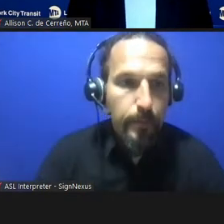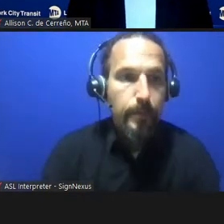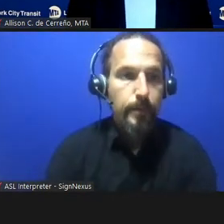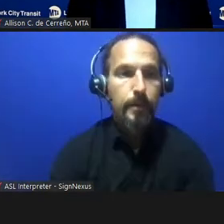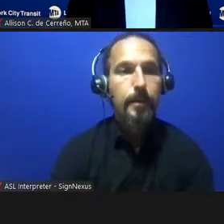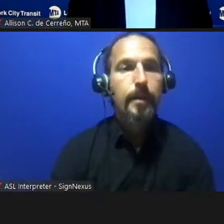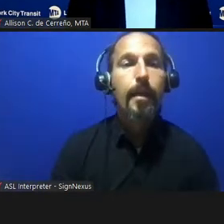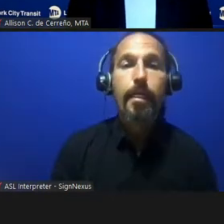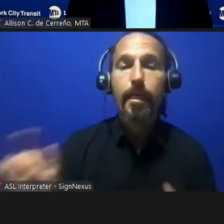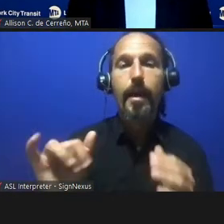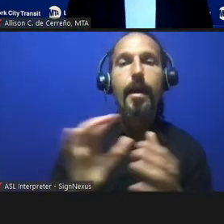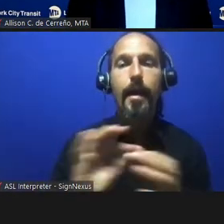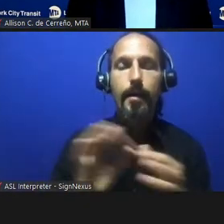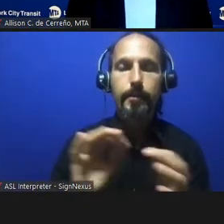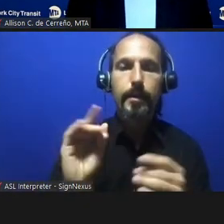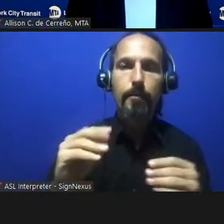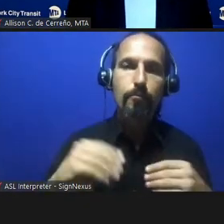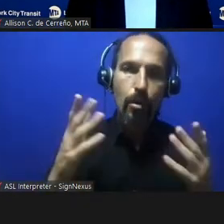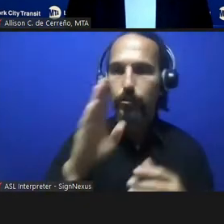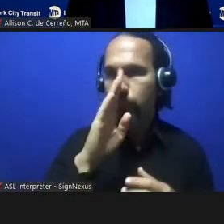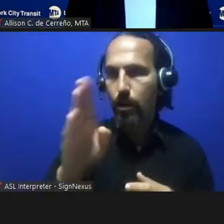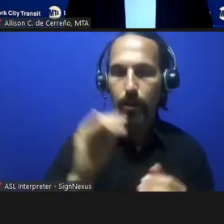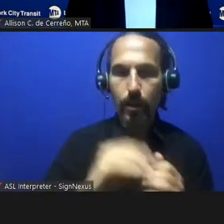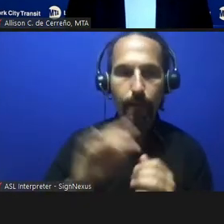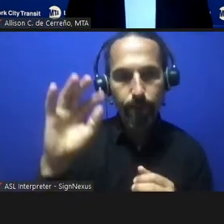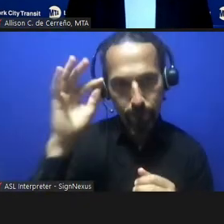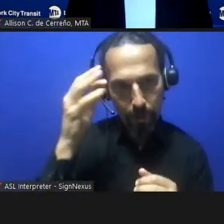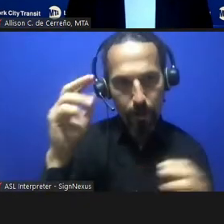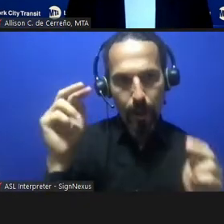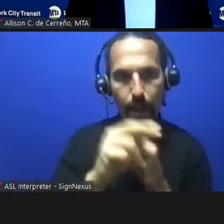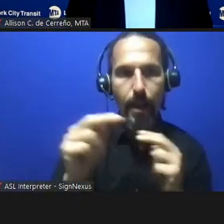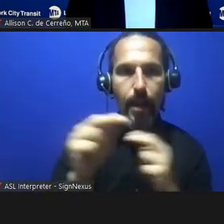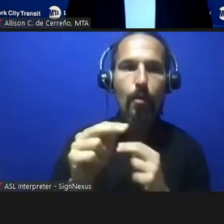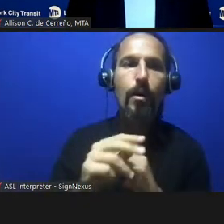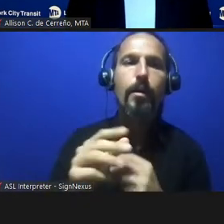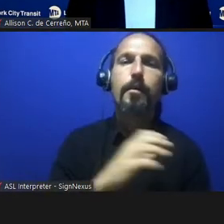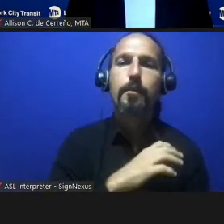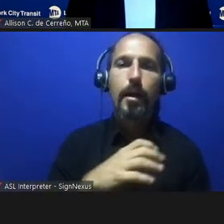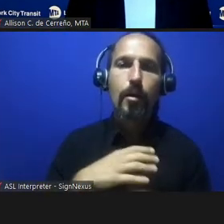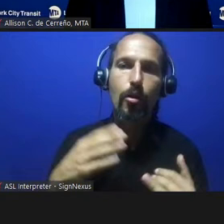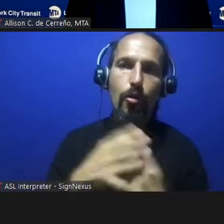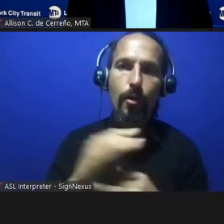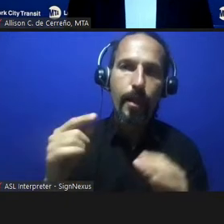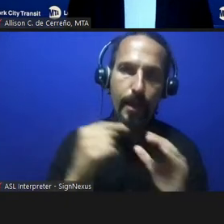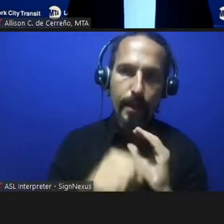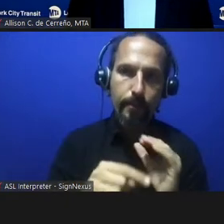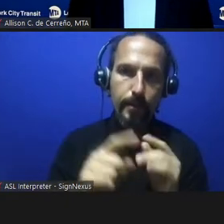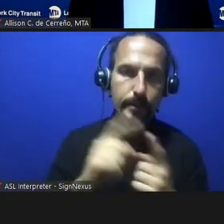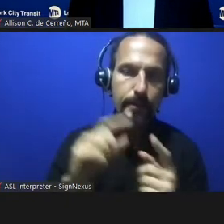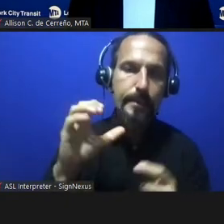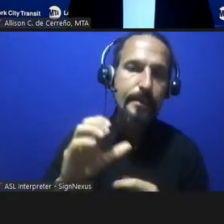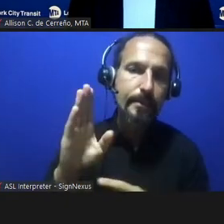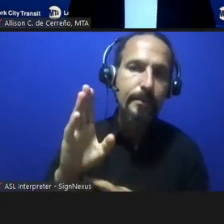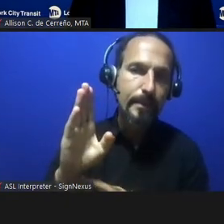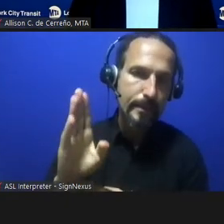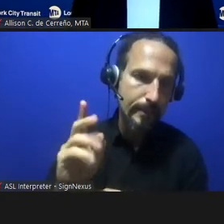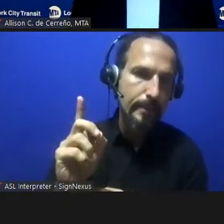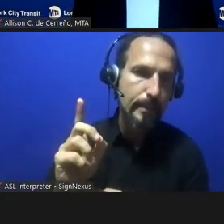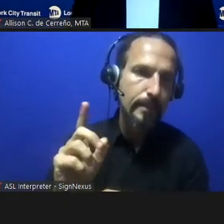comments may also be provided directly to the federal highway administration via email to cbdtp